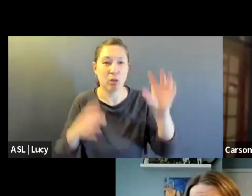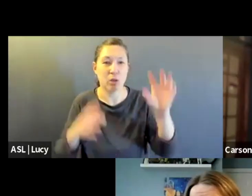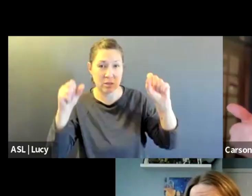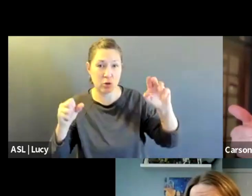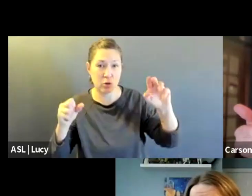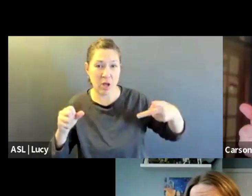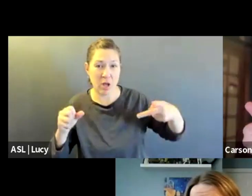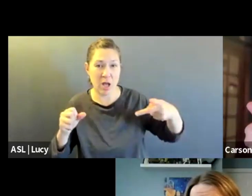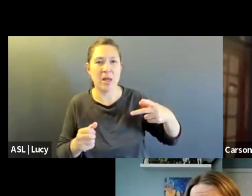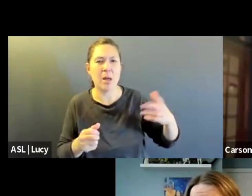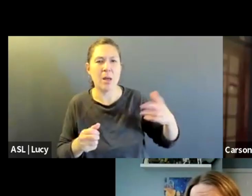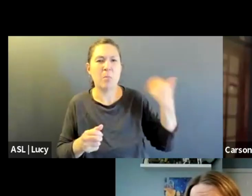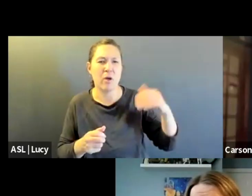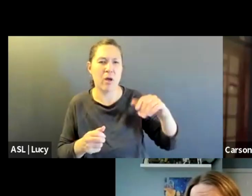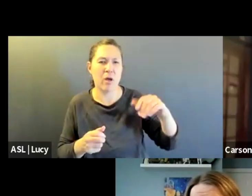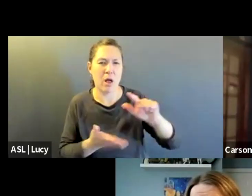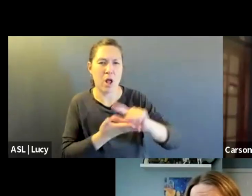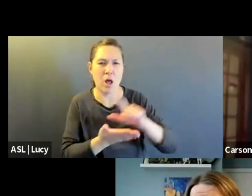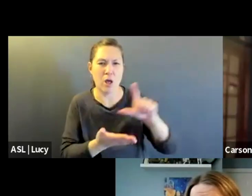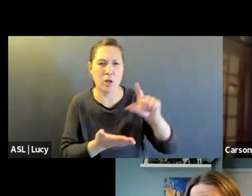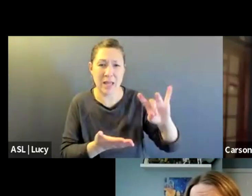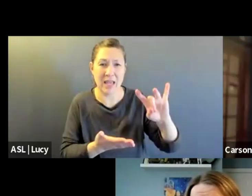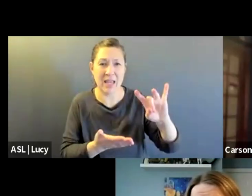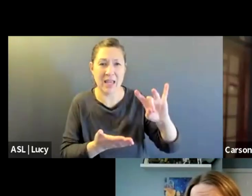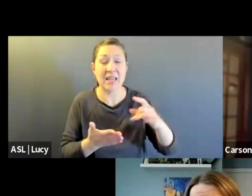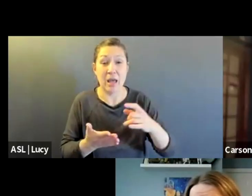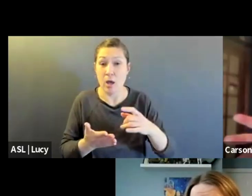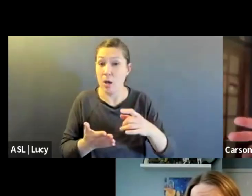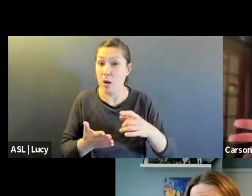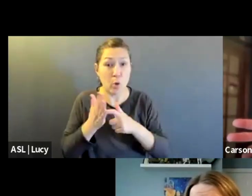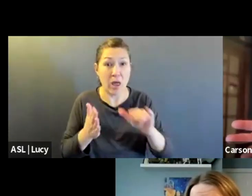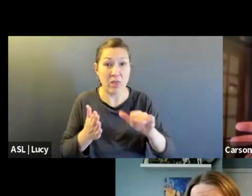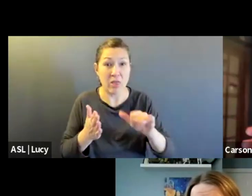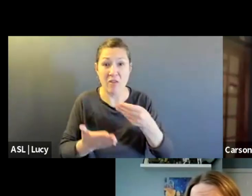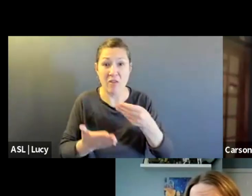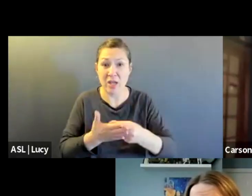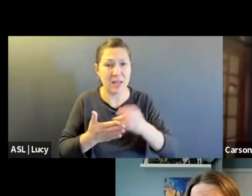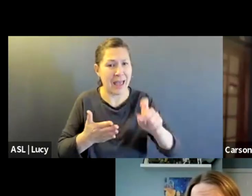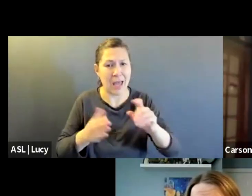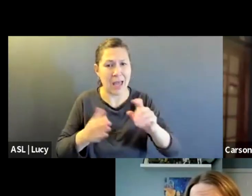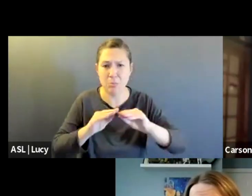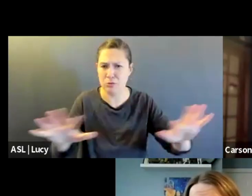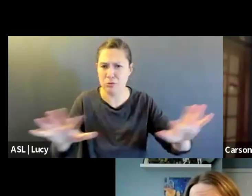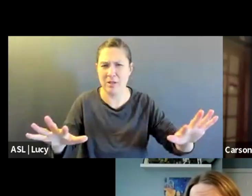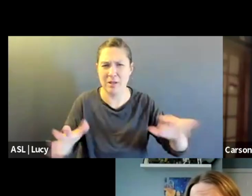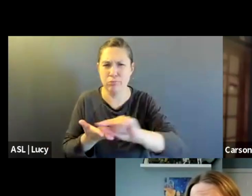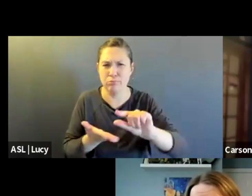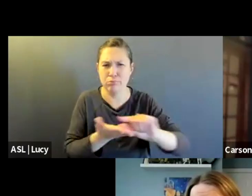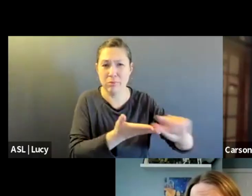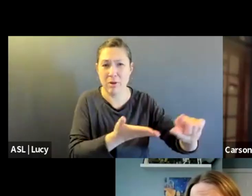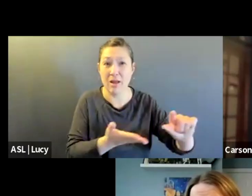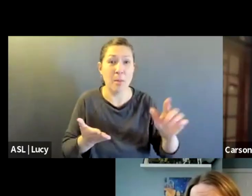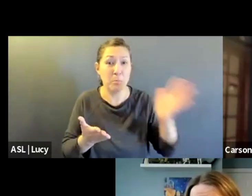in 2018 which required that funding to be distributed. Right. So there is a Trump law